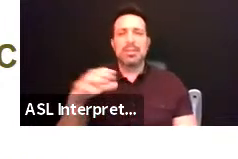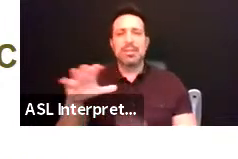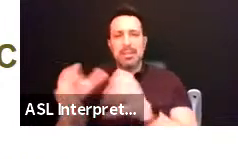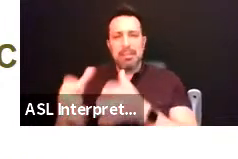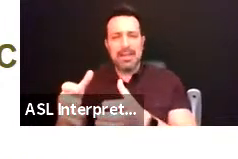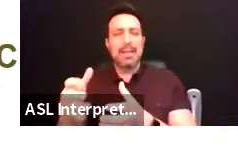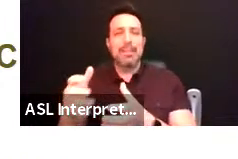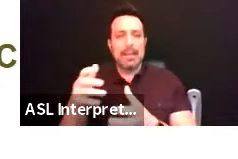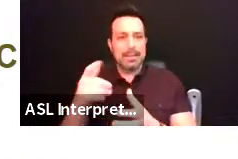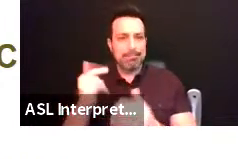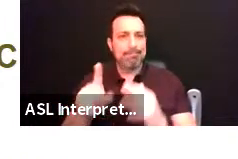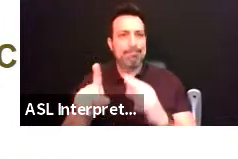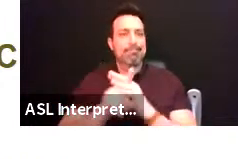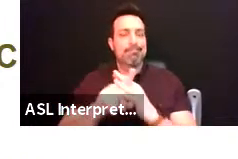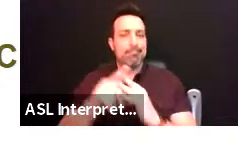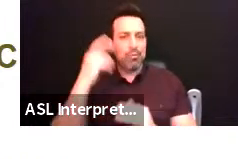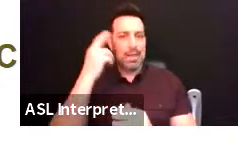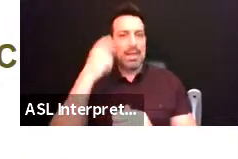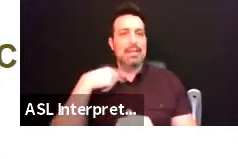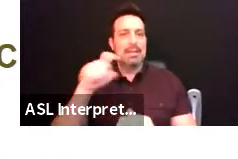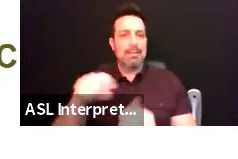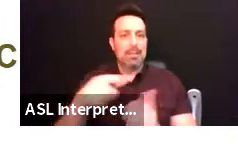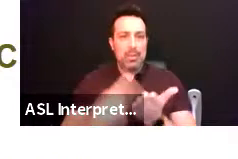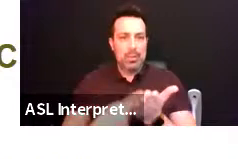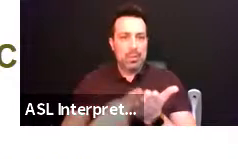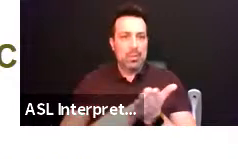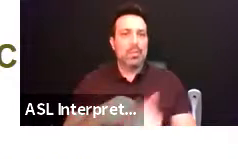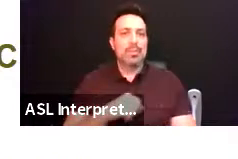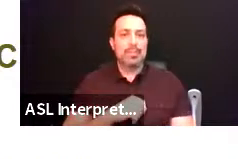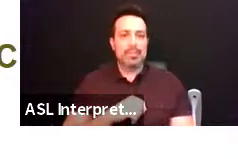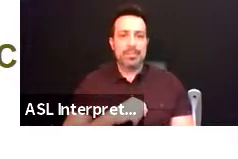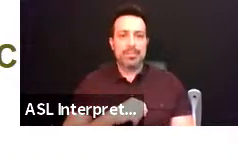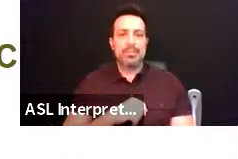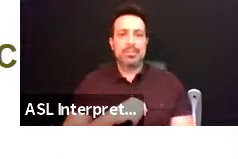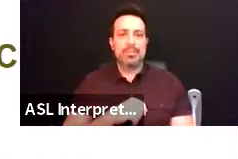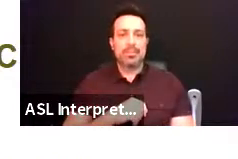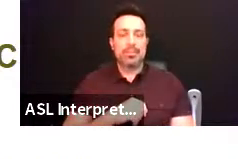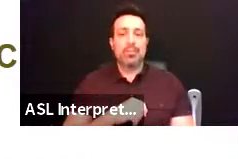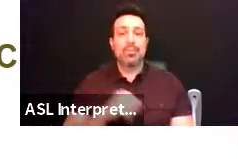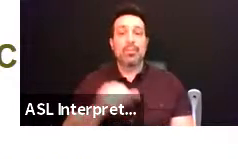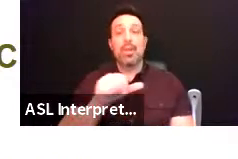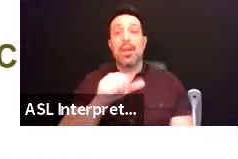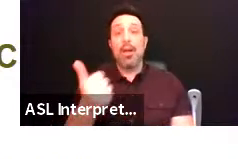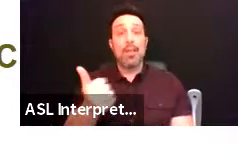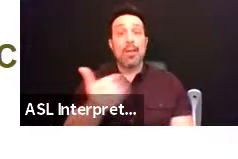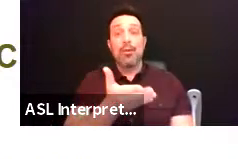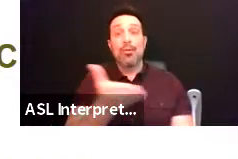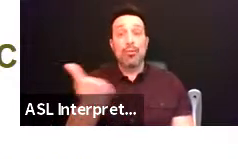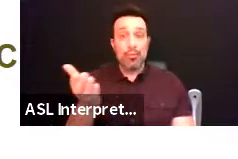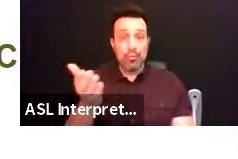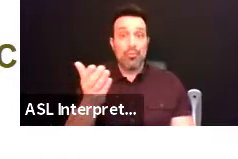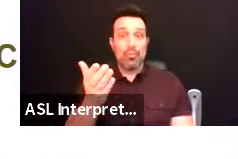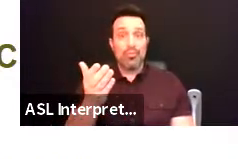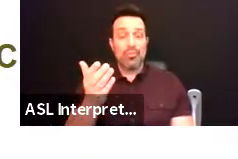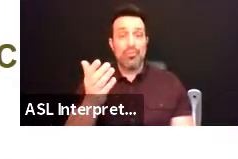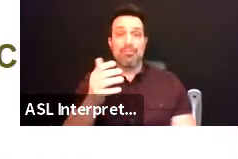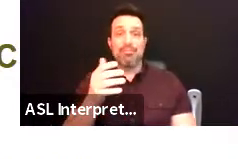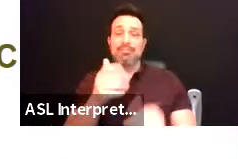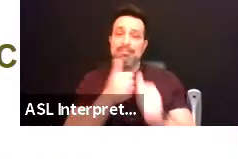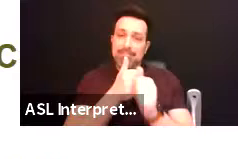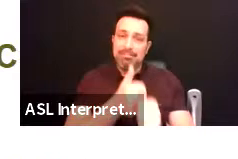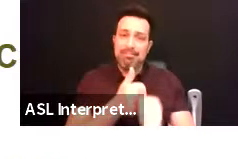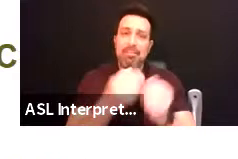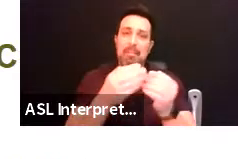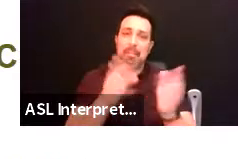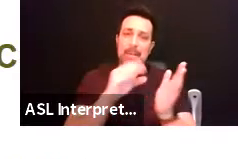we needed to. And so the other thing you are, besides being subject to the Public Records